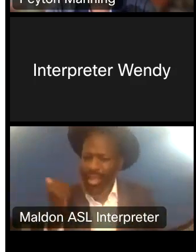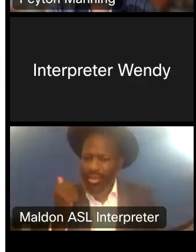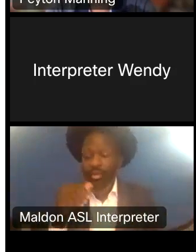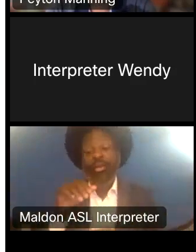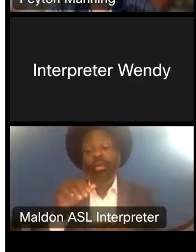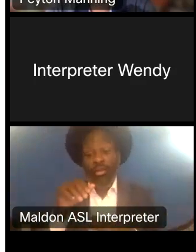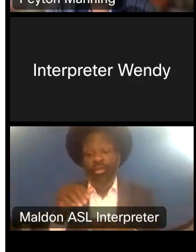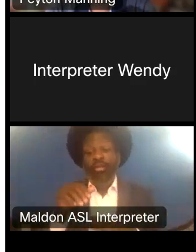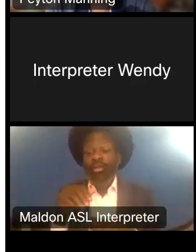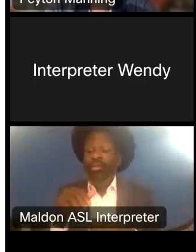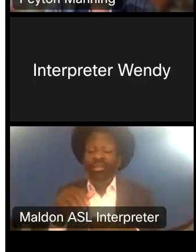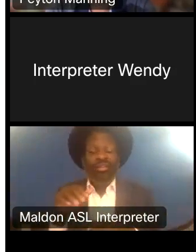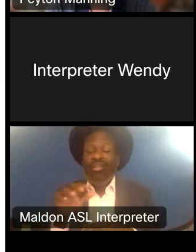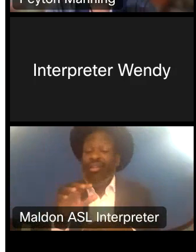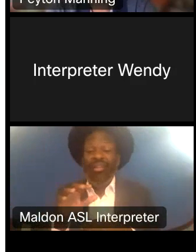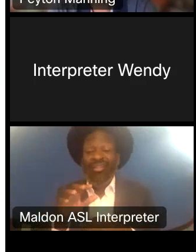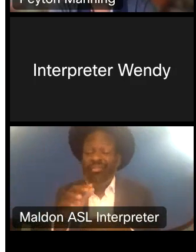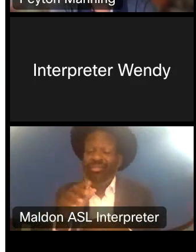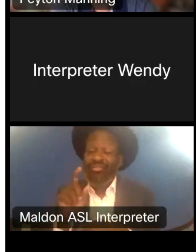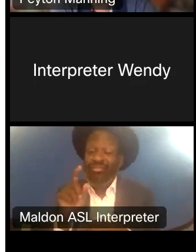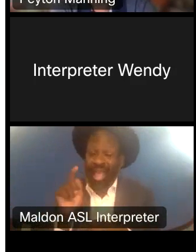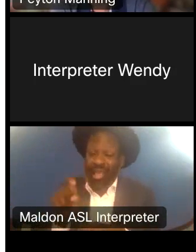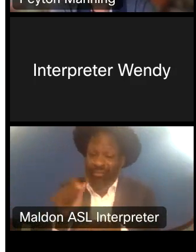we're going backwards. So, you know,